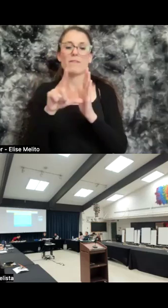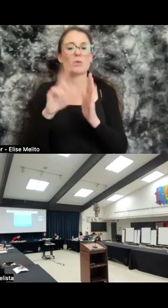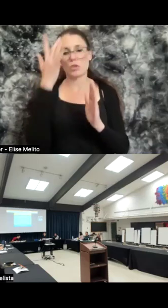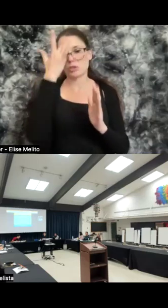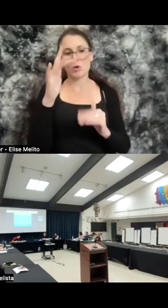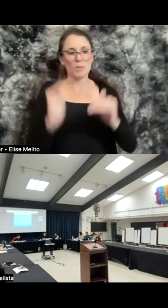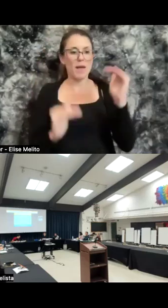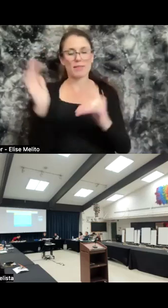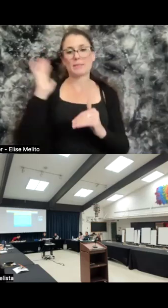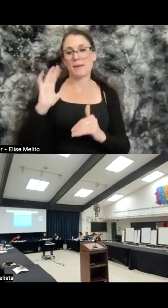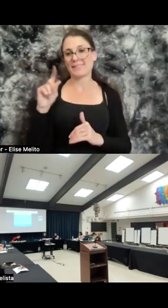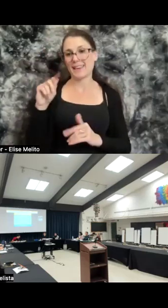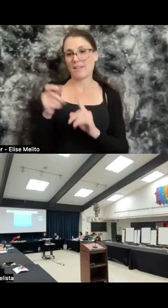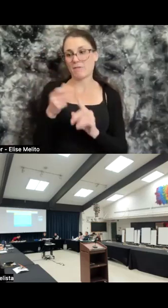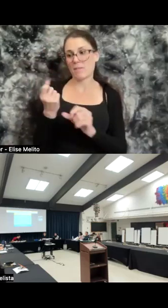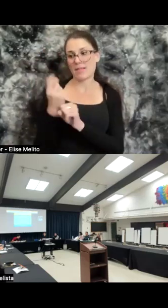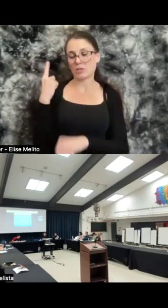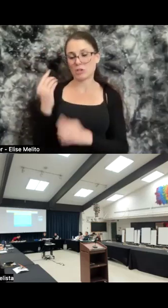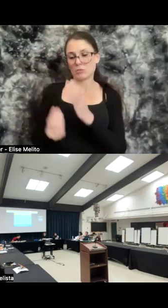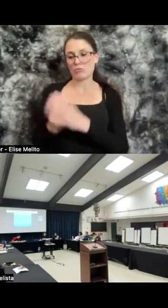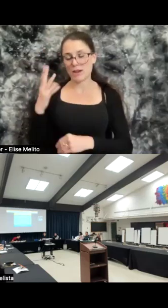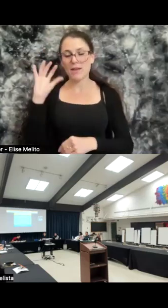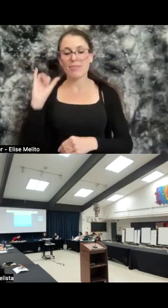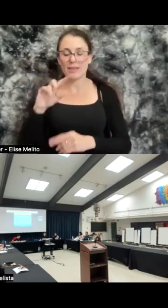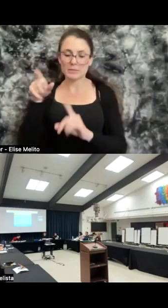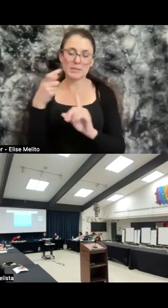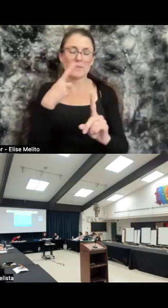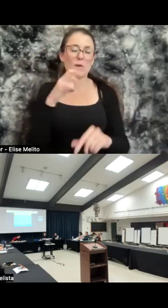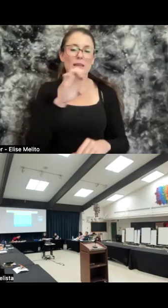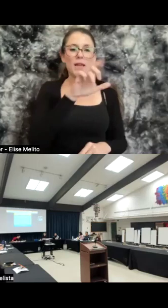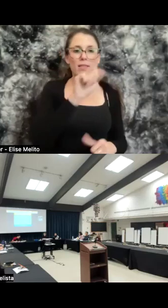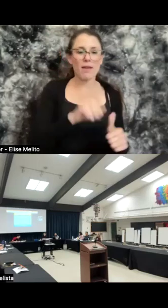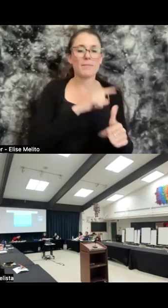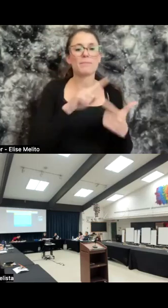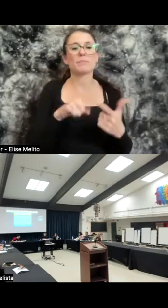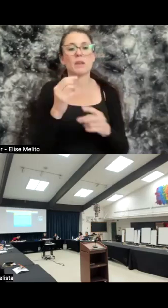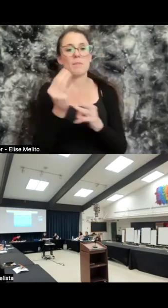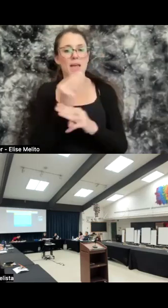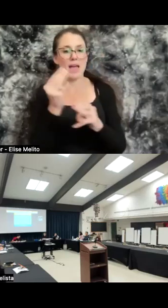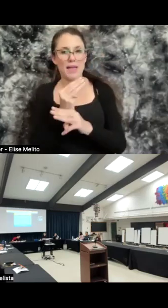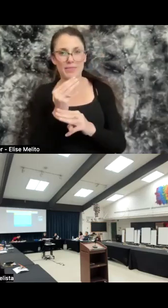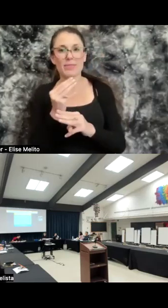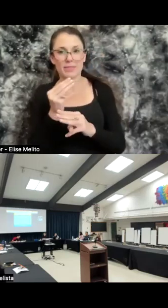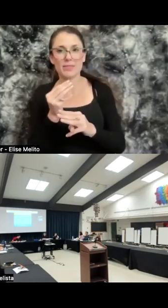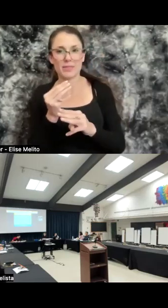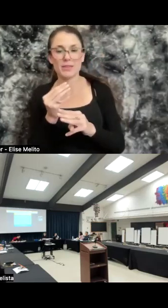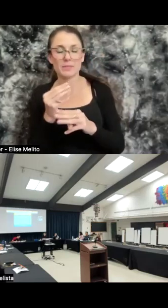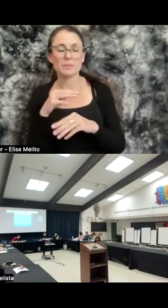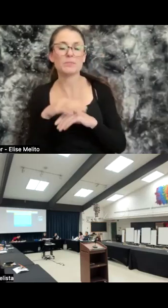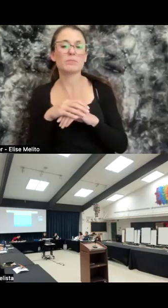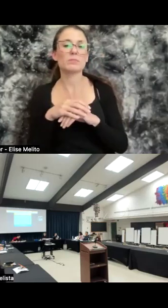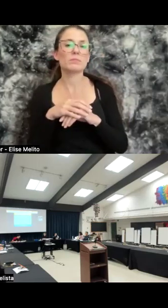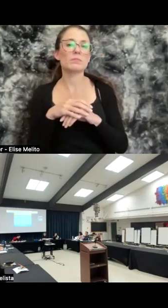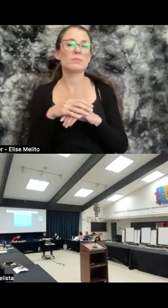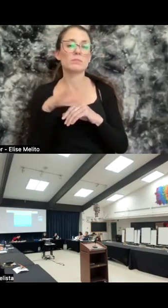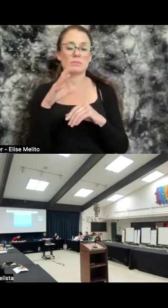data from last spring, and that data is specific to English language arts and math for grades 3 and above. And per